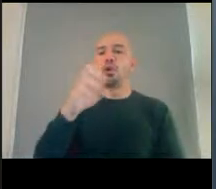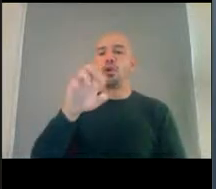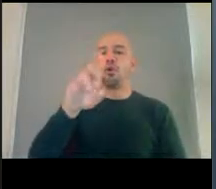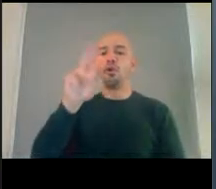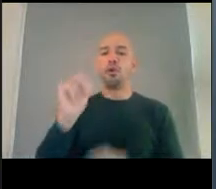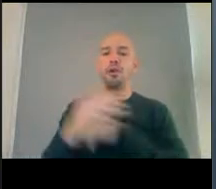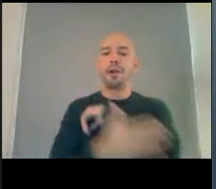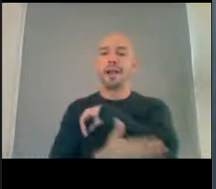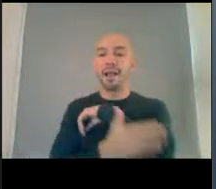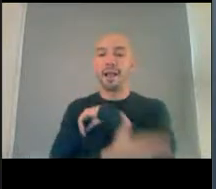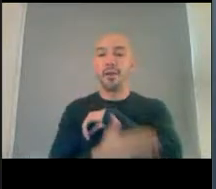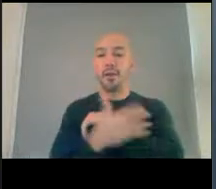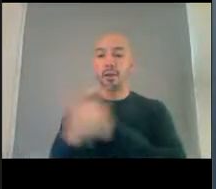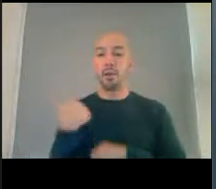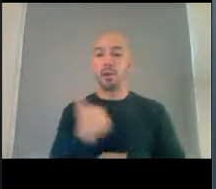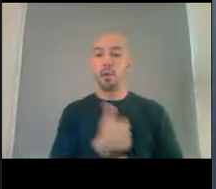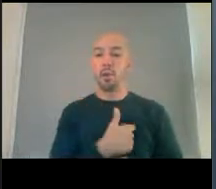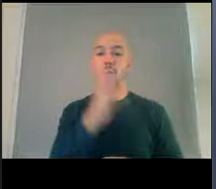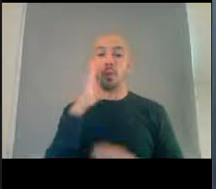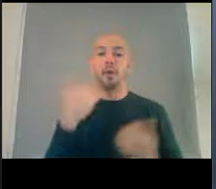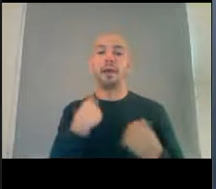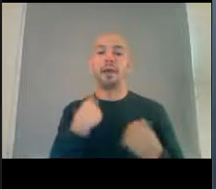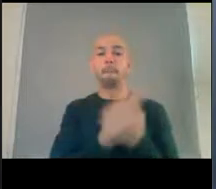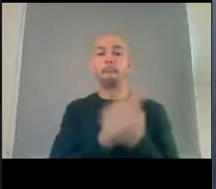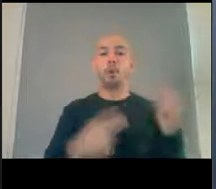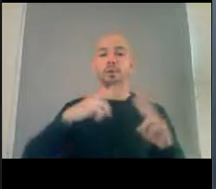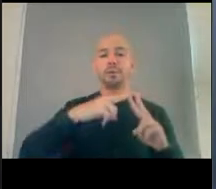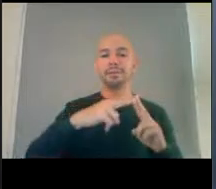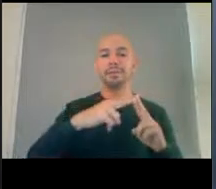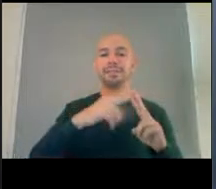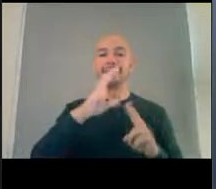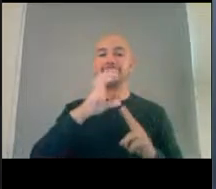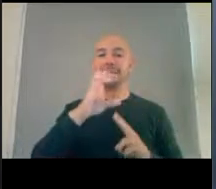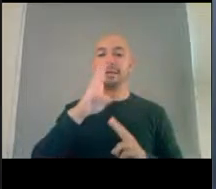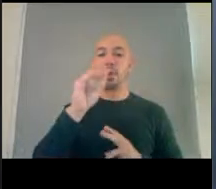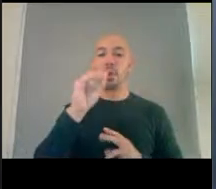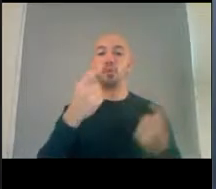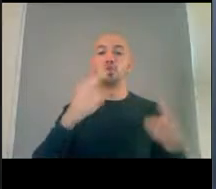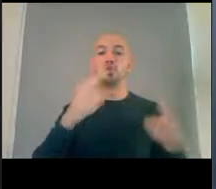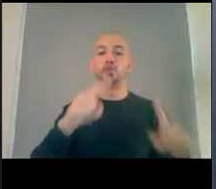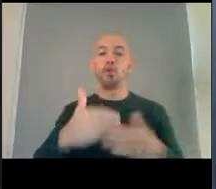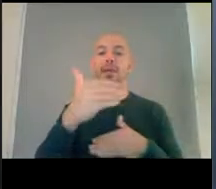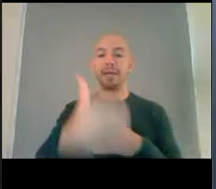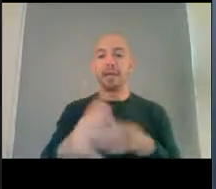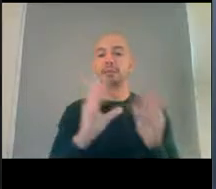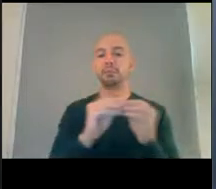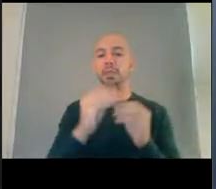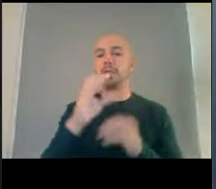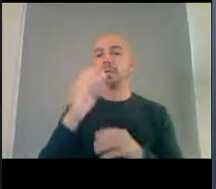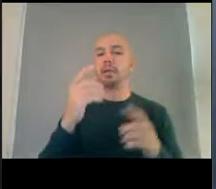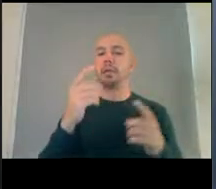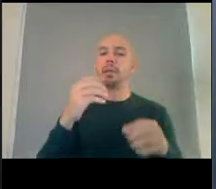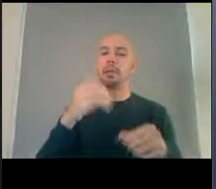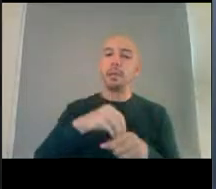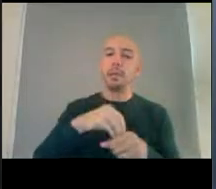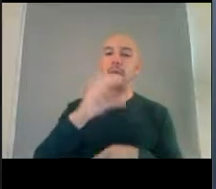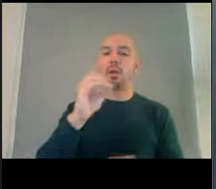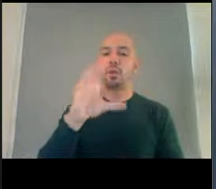and december commission meetings coming up so first i'd like to introduce lorena castillo co-executive